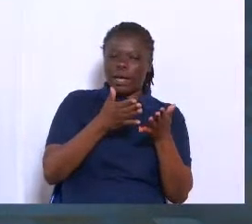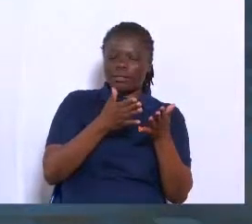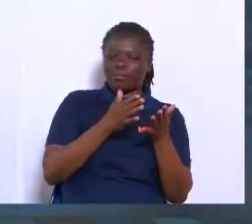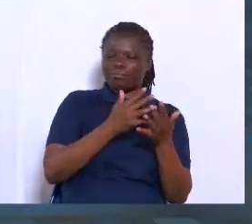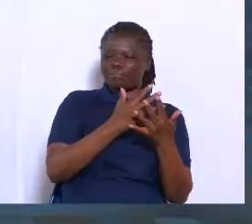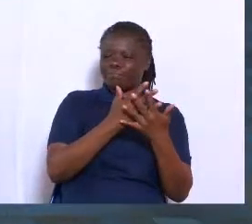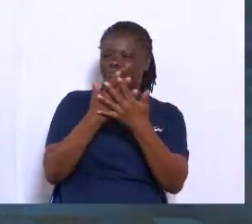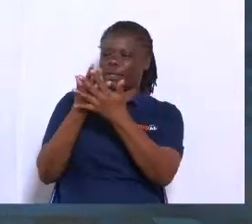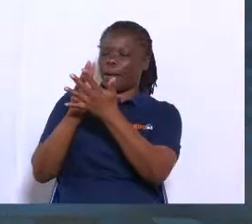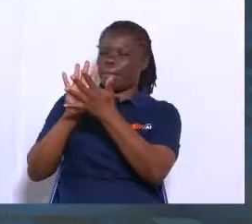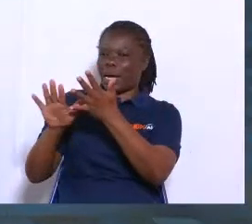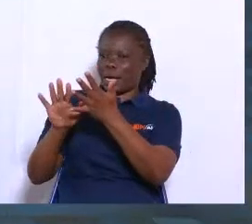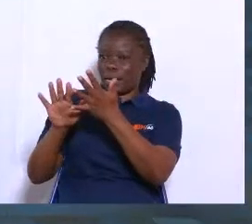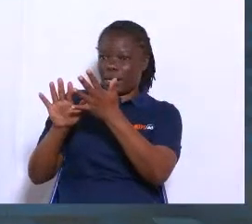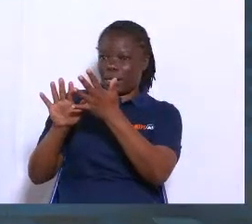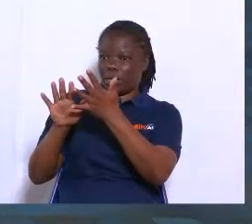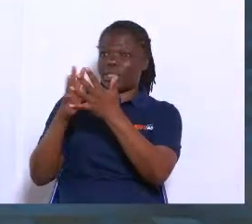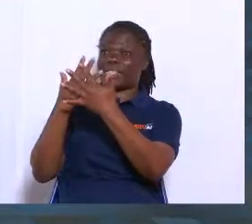prison cell.